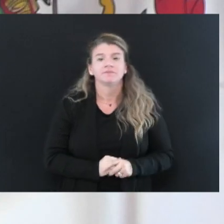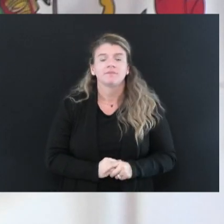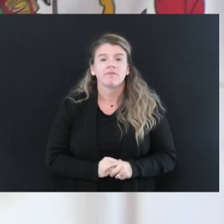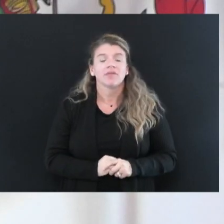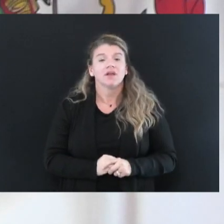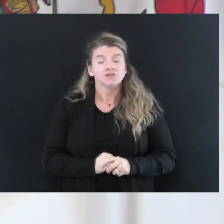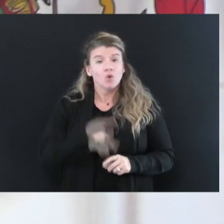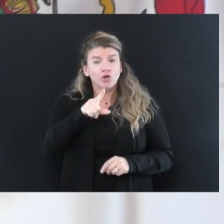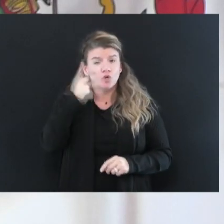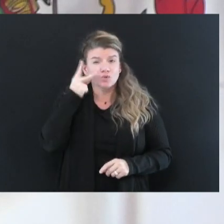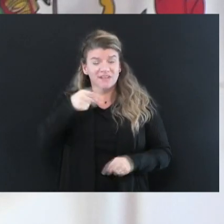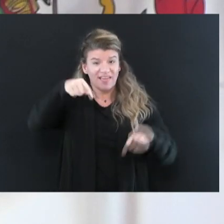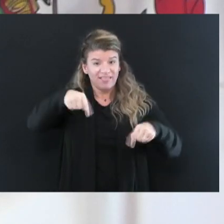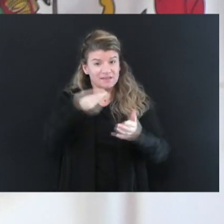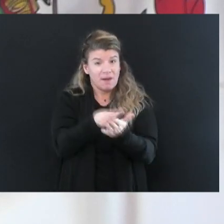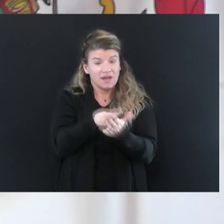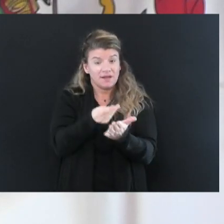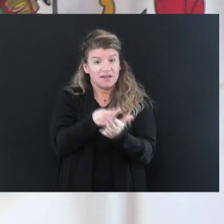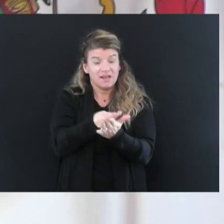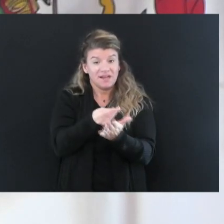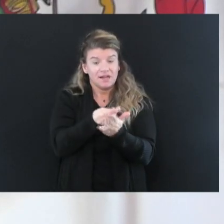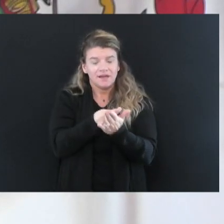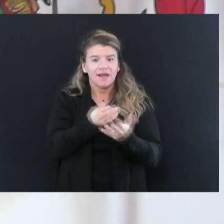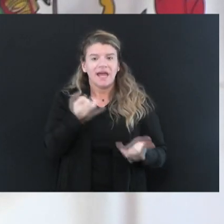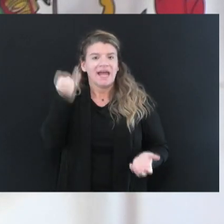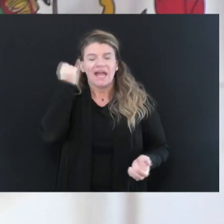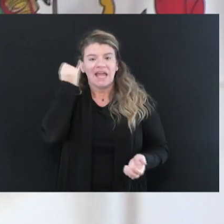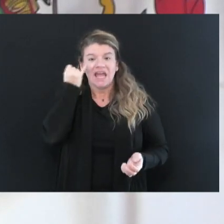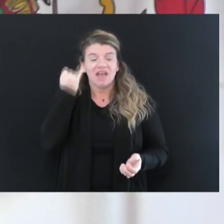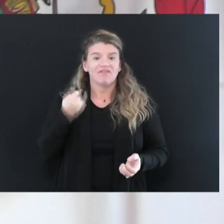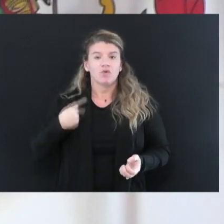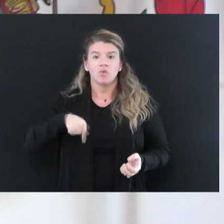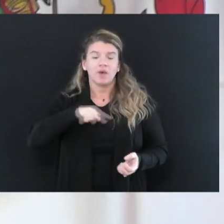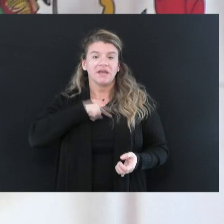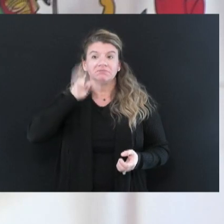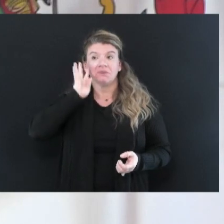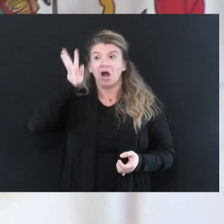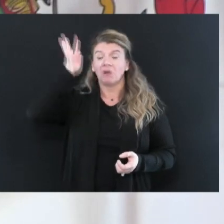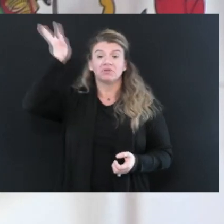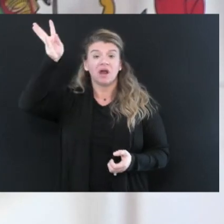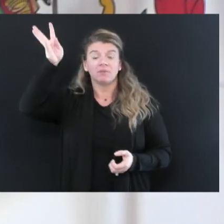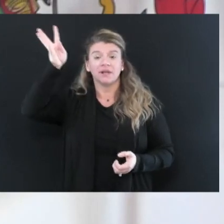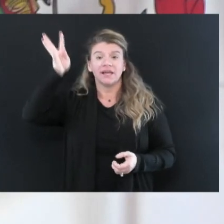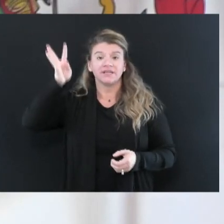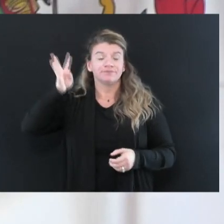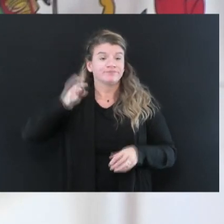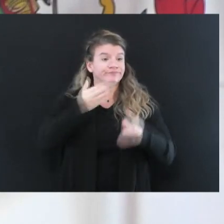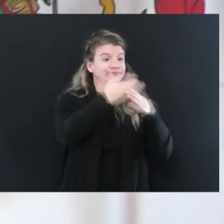these dollars, if we had just arbitrarily moved the